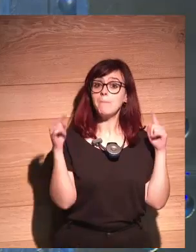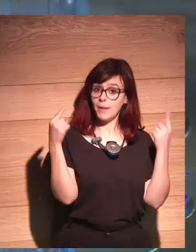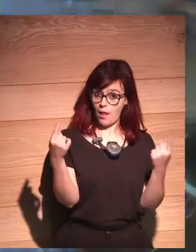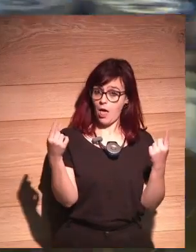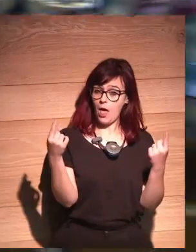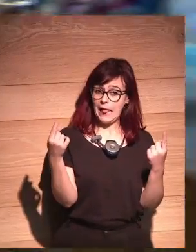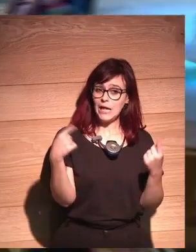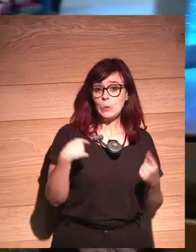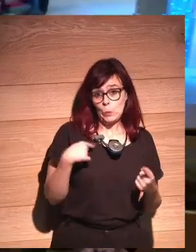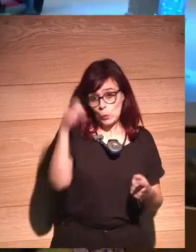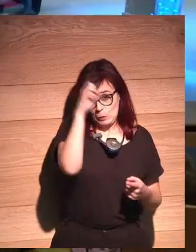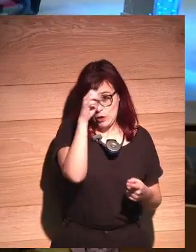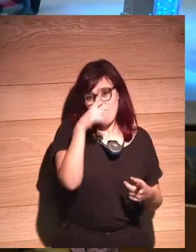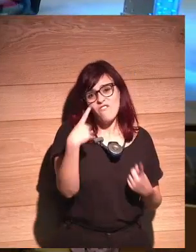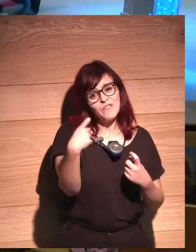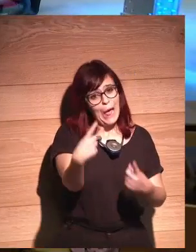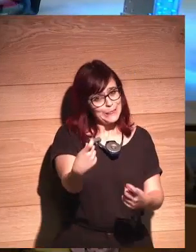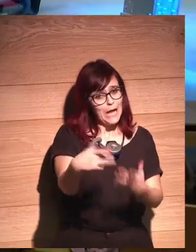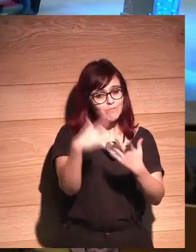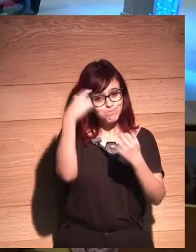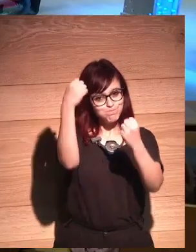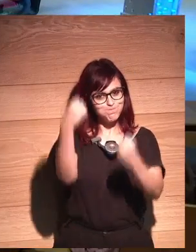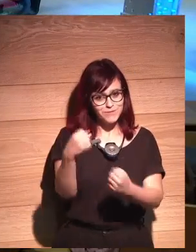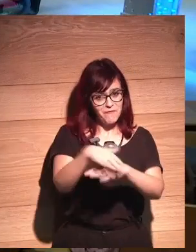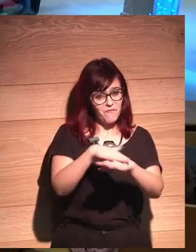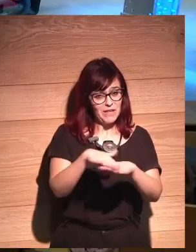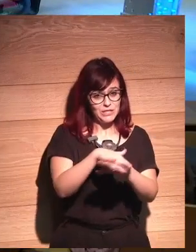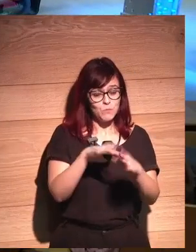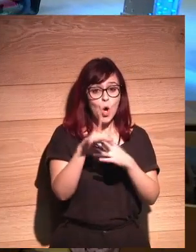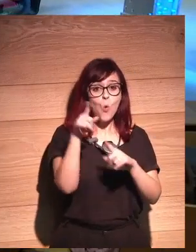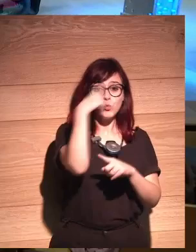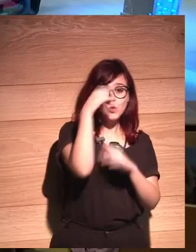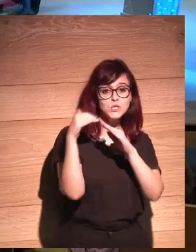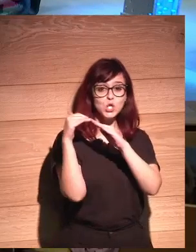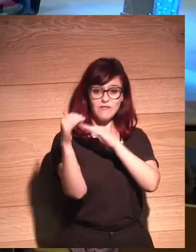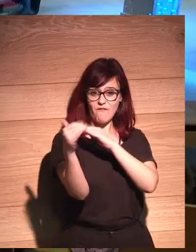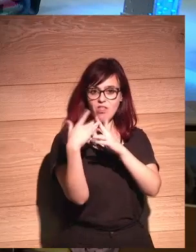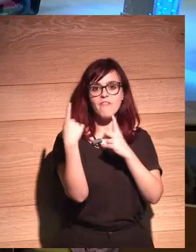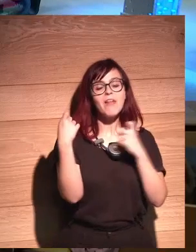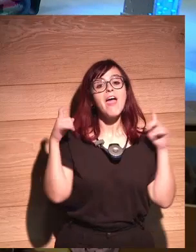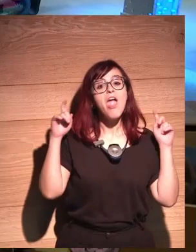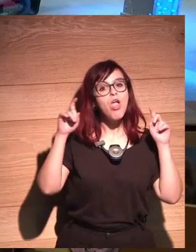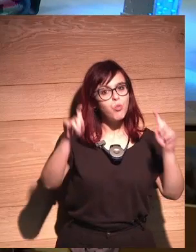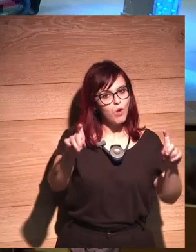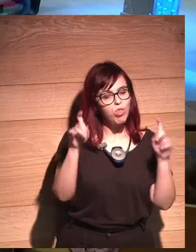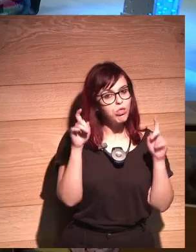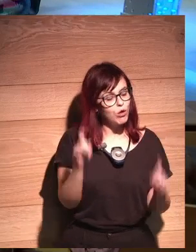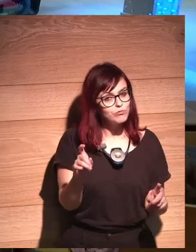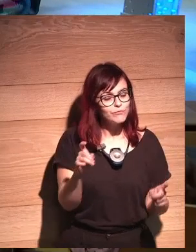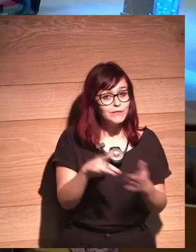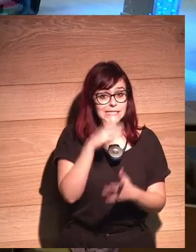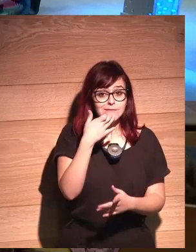The threefold things. First of all, is that to me, we're missing a key pillar in culture and sustainability. This